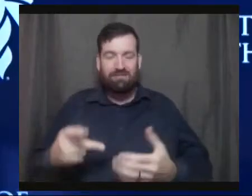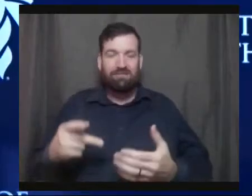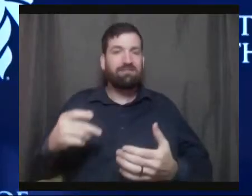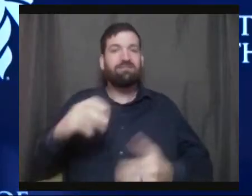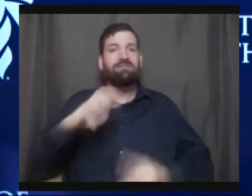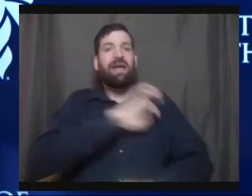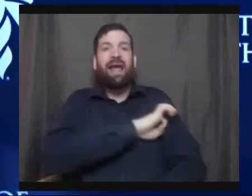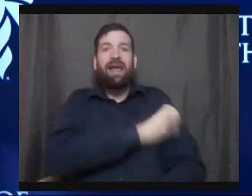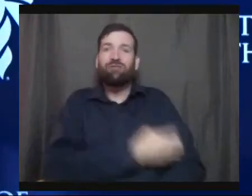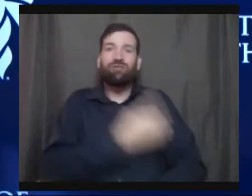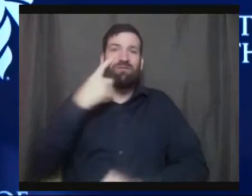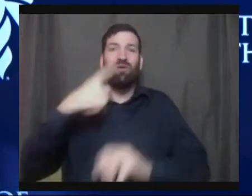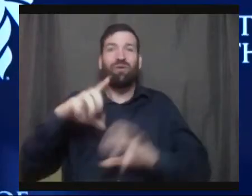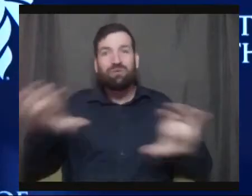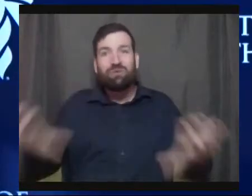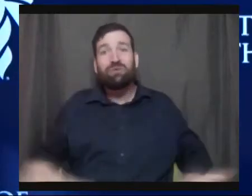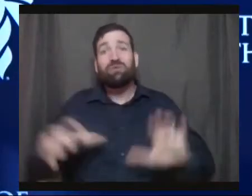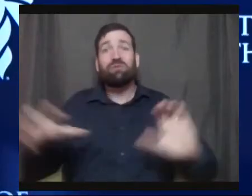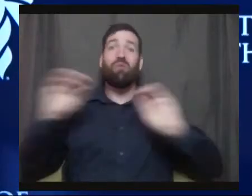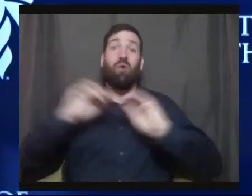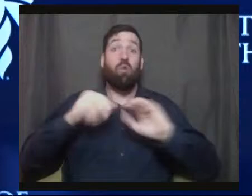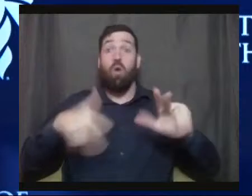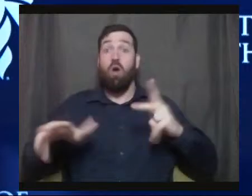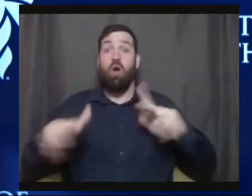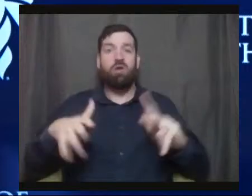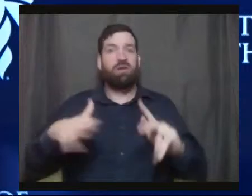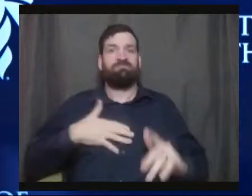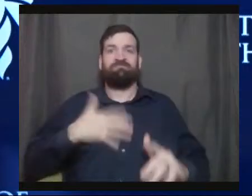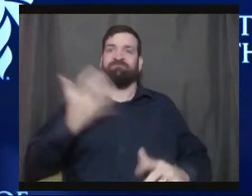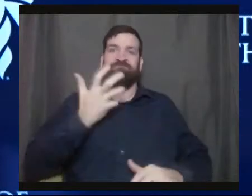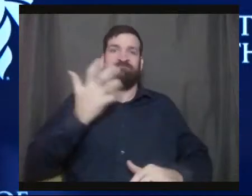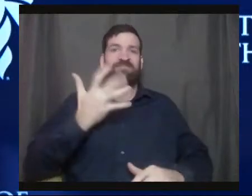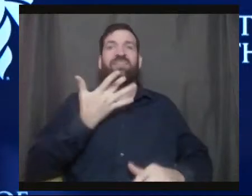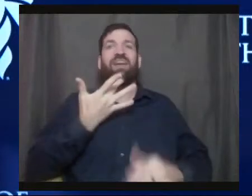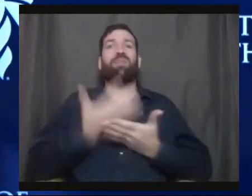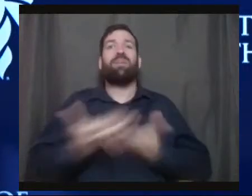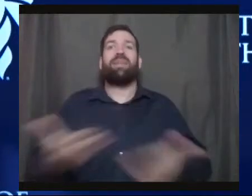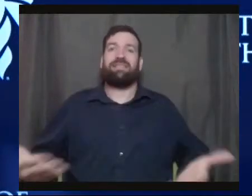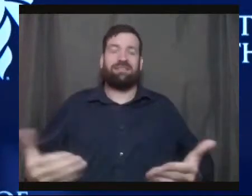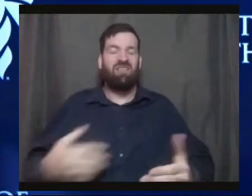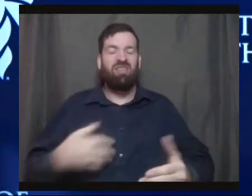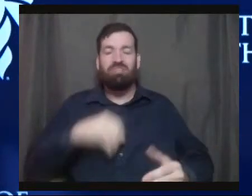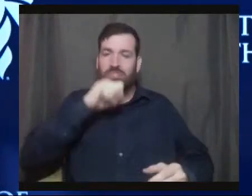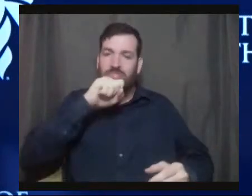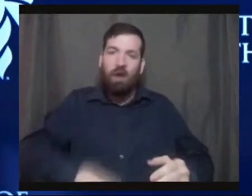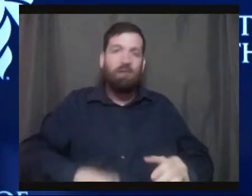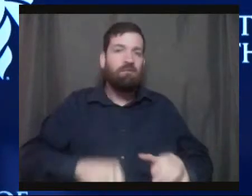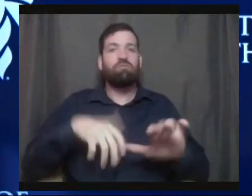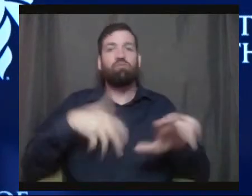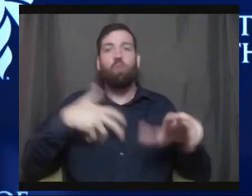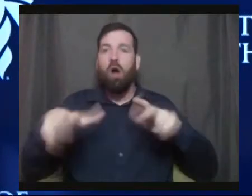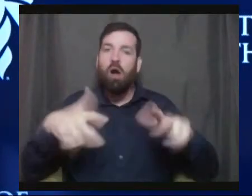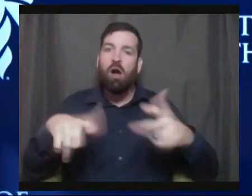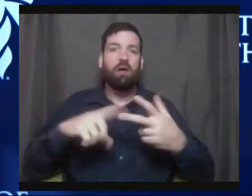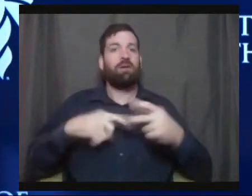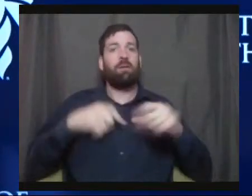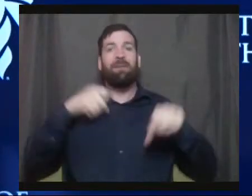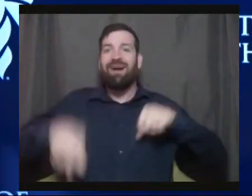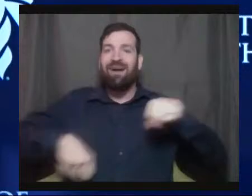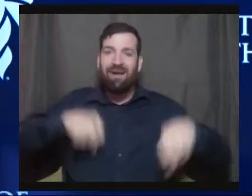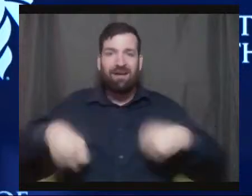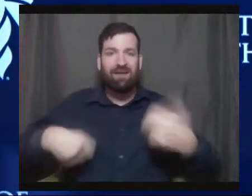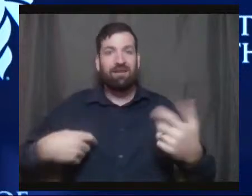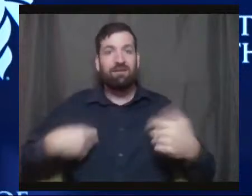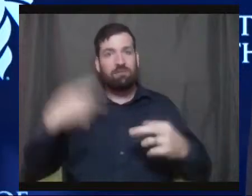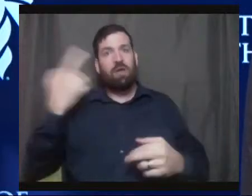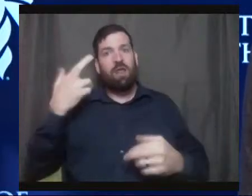more. Walking is one of my favorite things in the world right now. I just love walking, biking, and you realize that now you can get